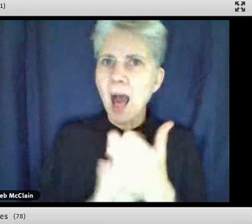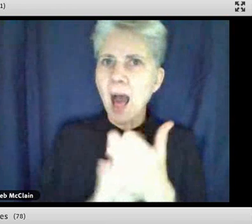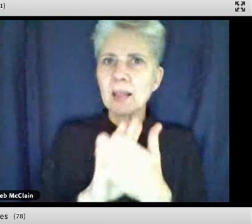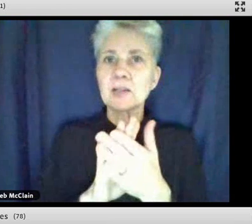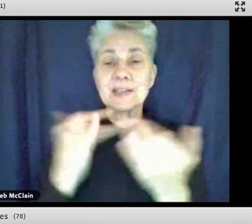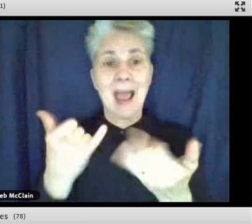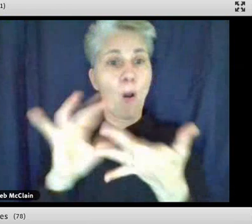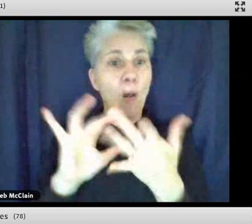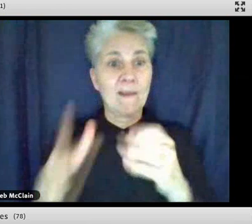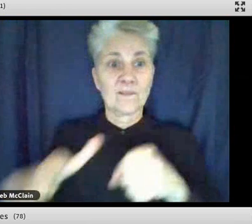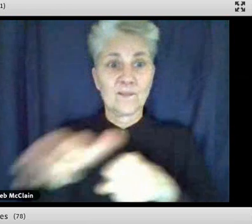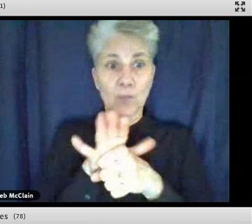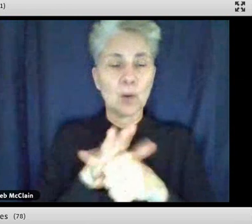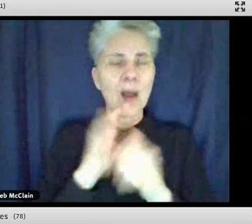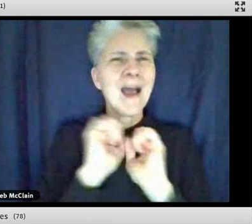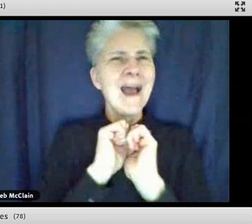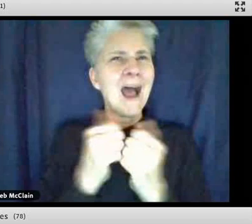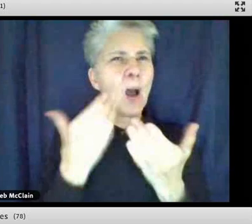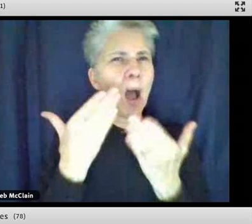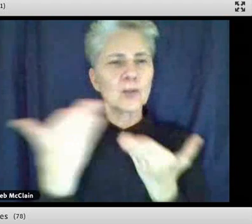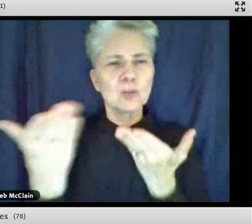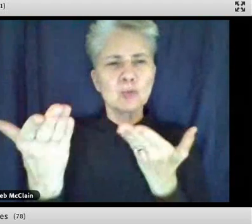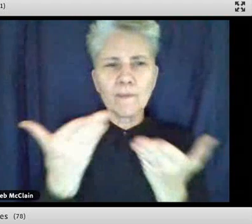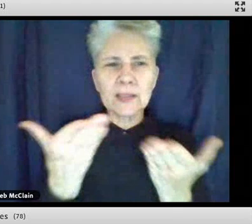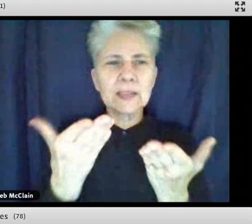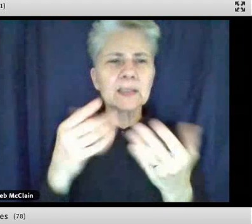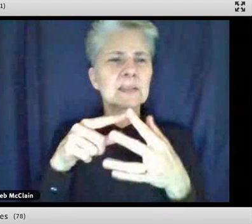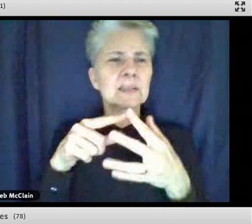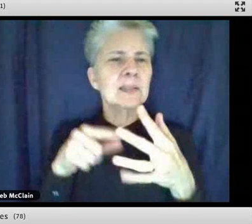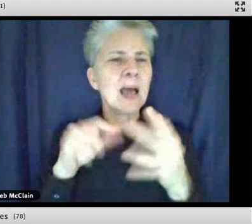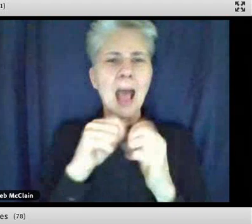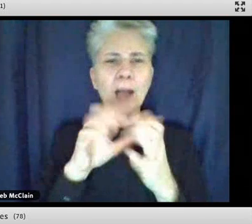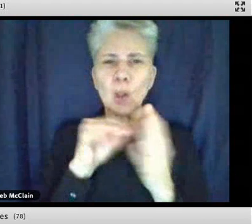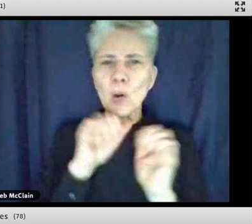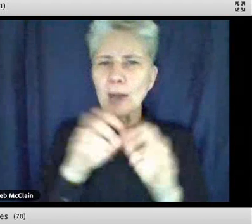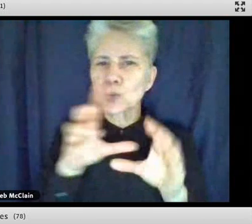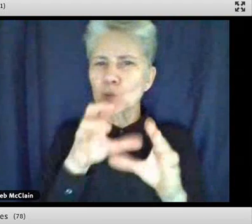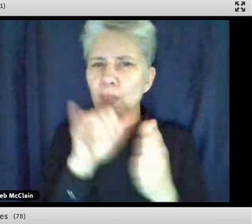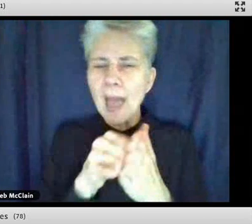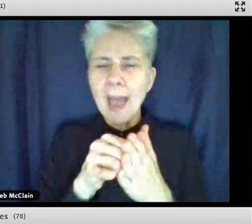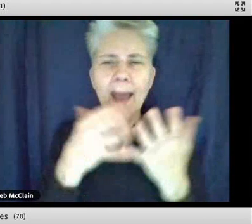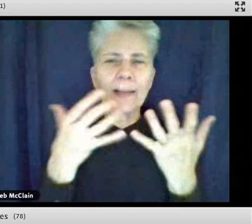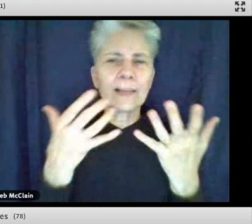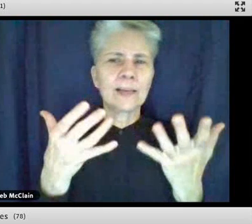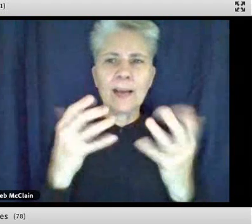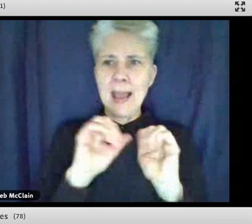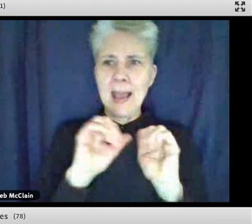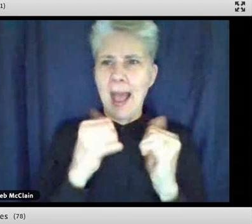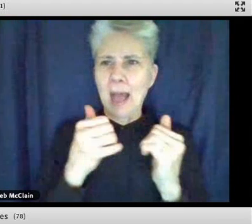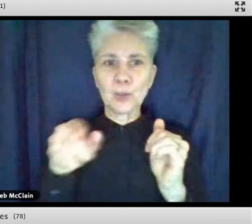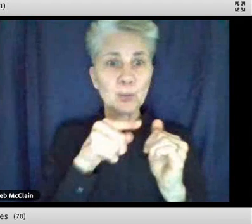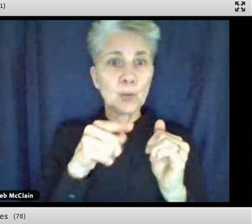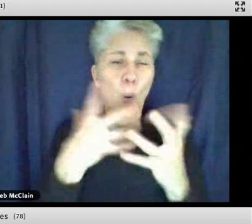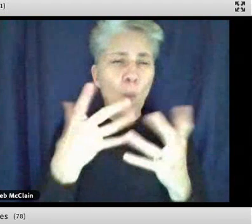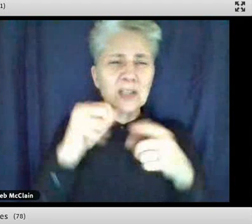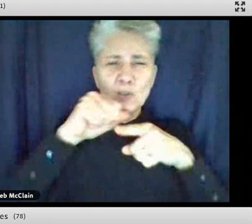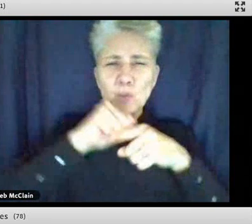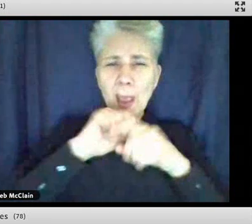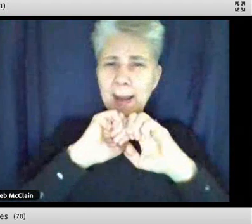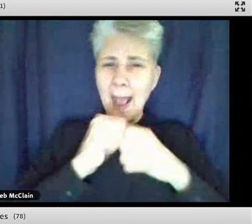services? How do you learn how to do that? What's the training you can get as an academic librarian? And so again,